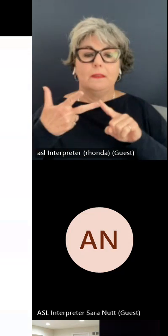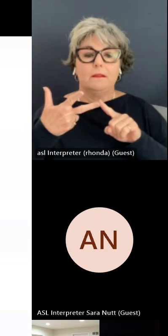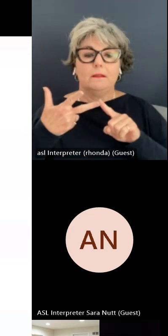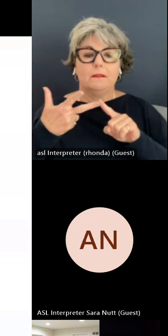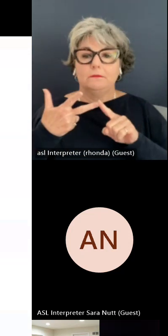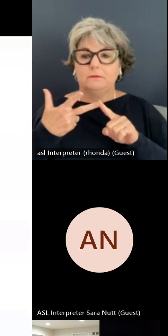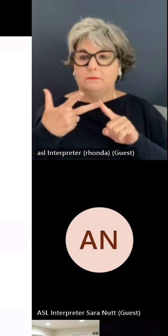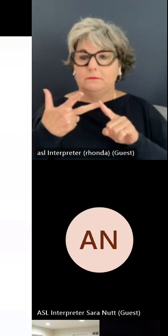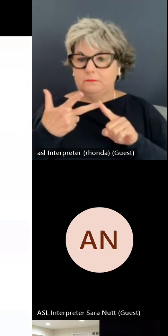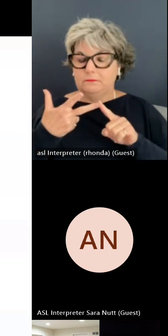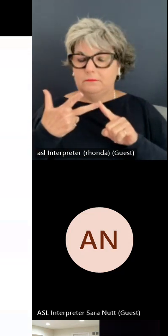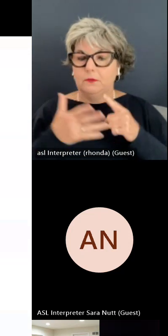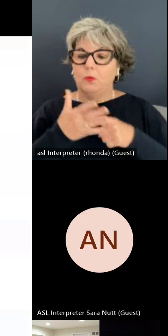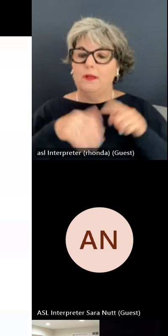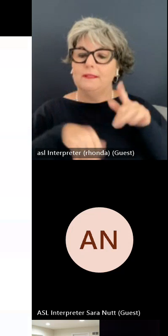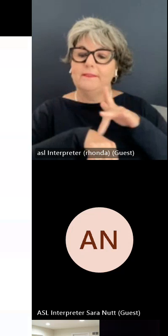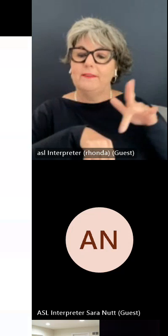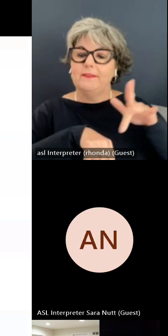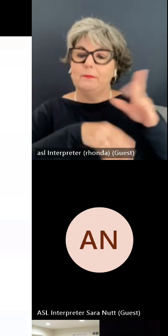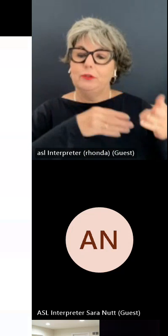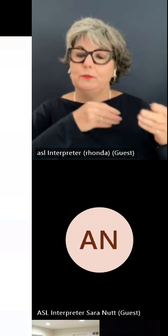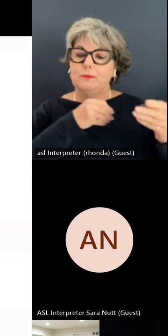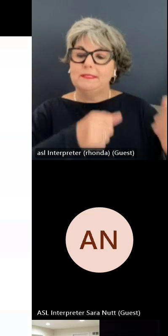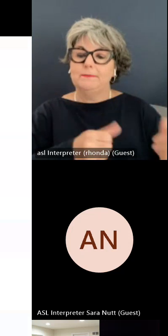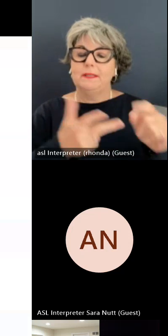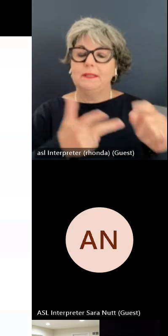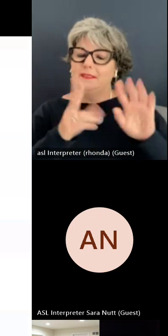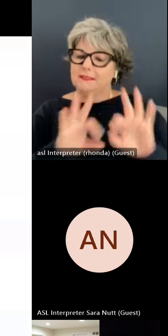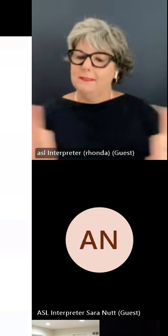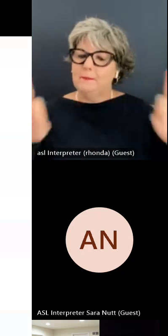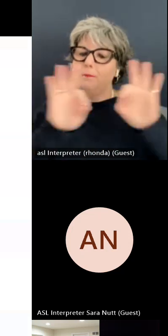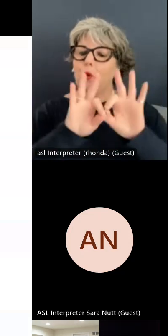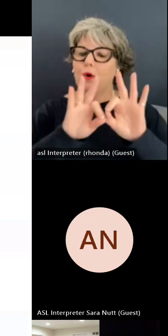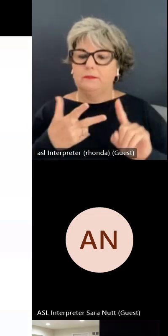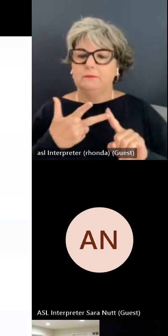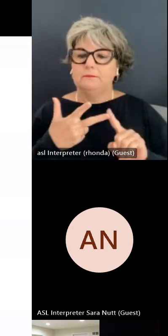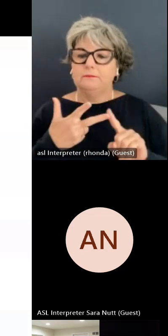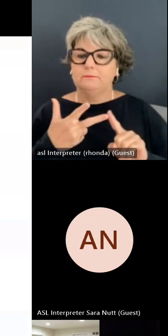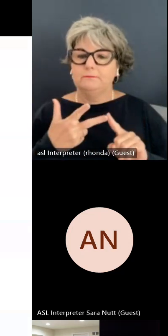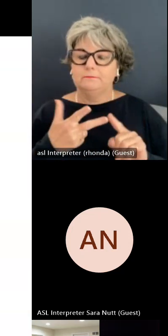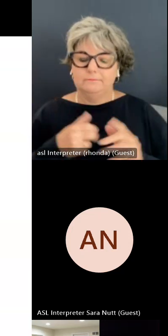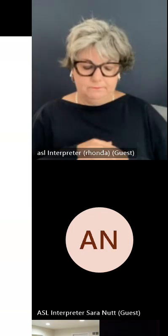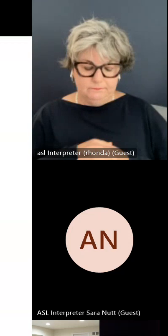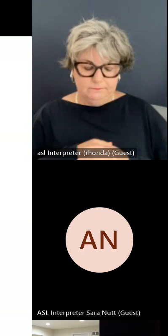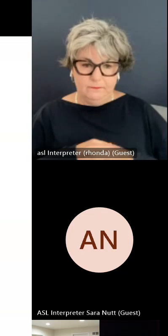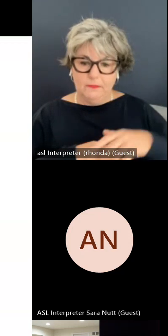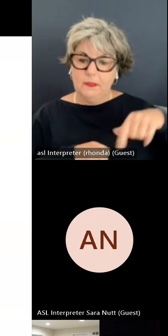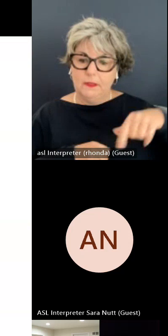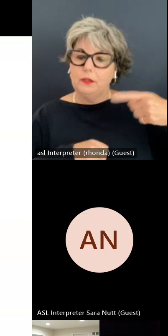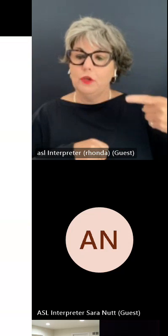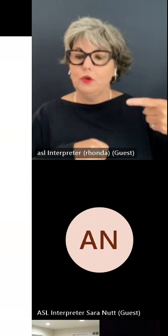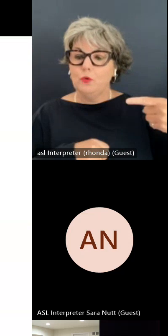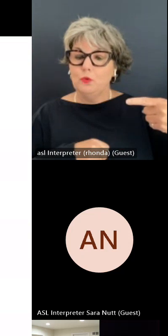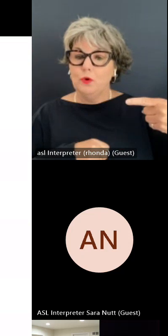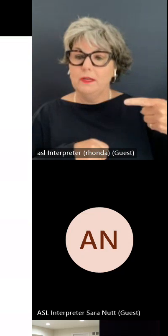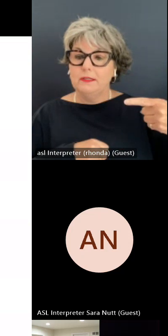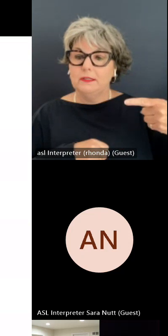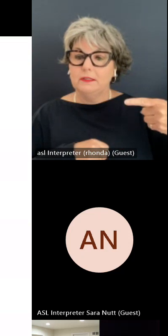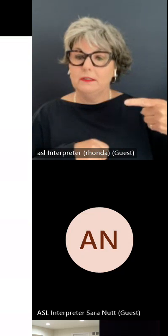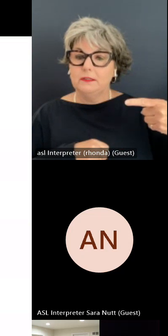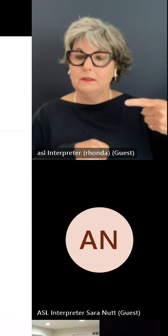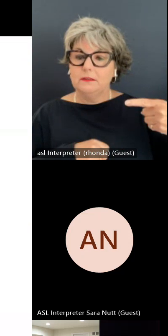know, what's available to be spent. So this is a very important one. Yeah. And so Q1, I guess I should have maybe,